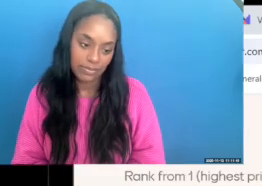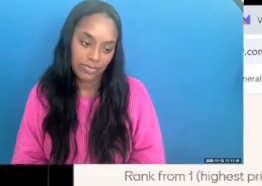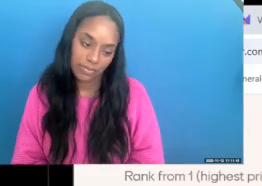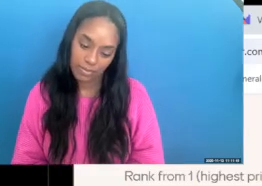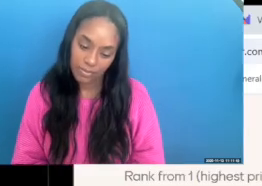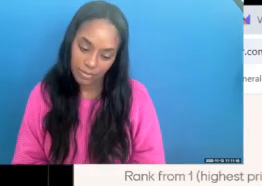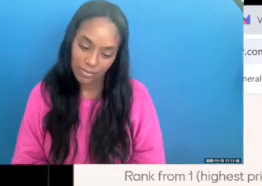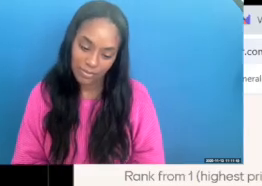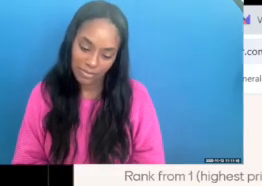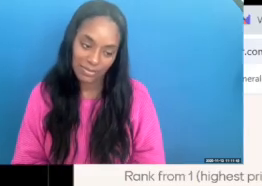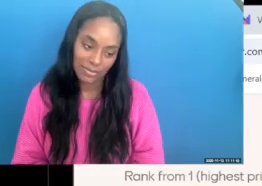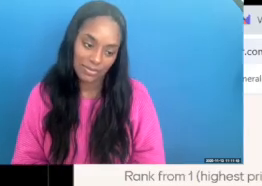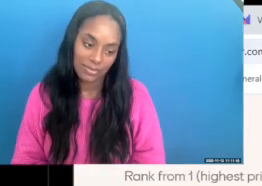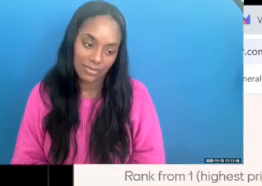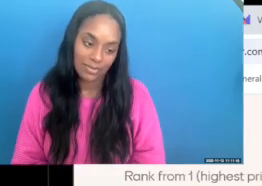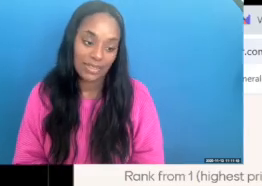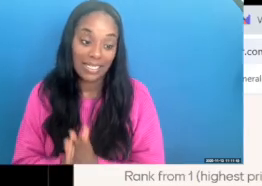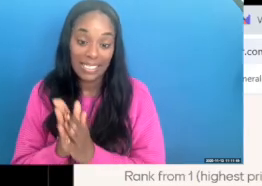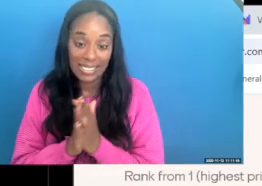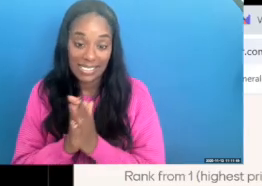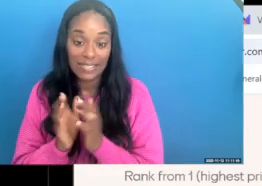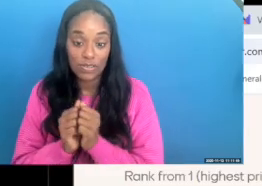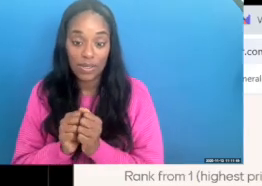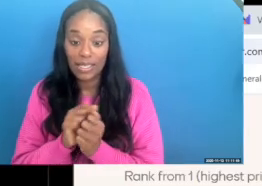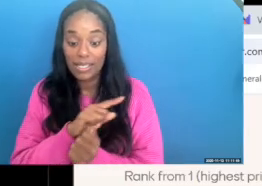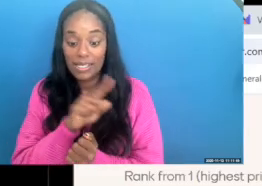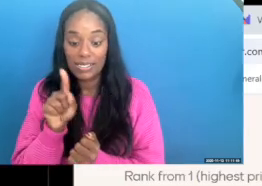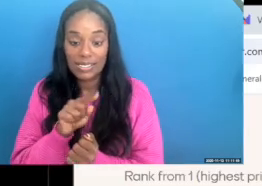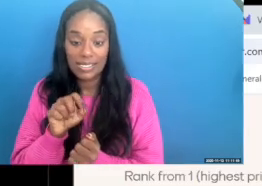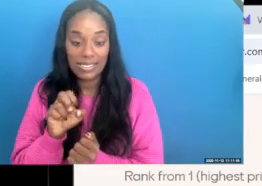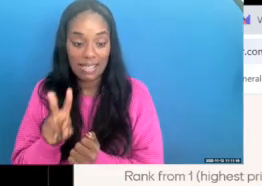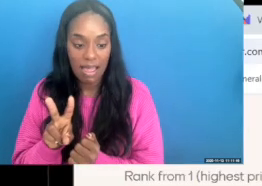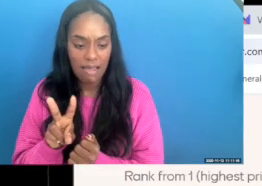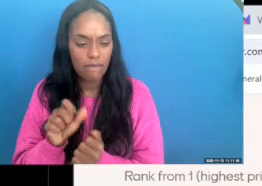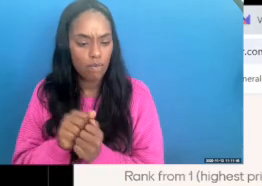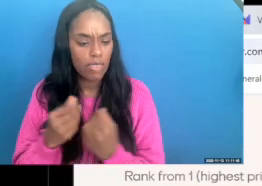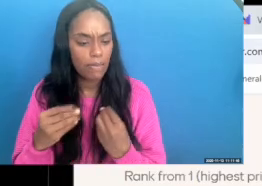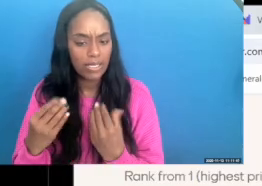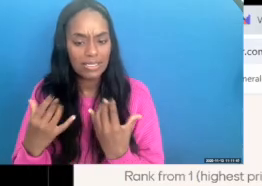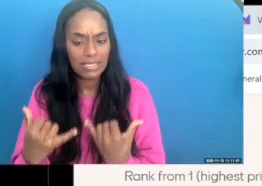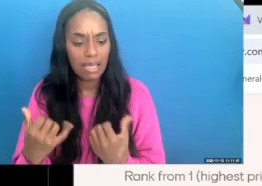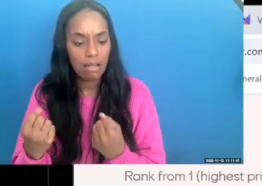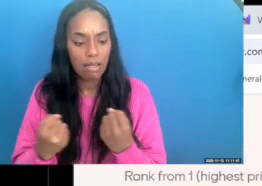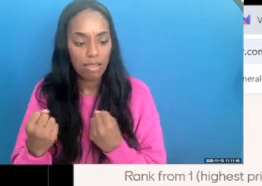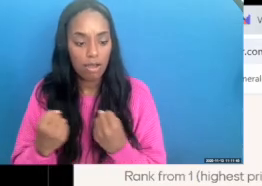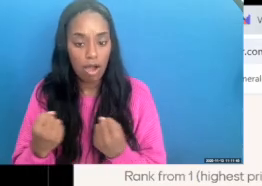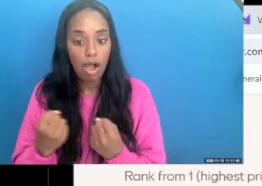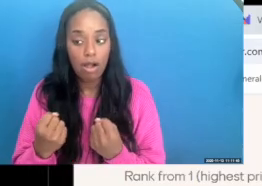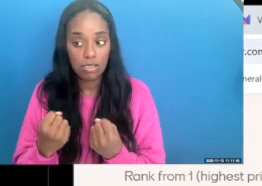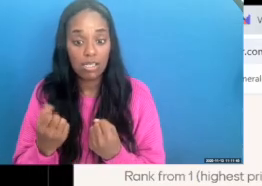fuel available. But when it comes to incentives, ZEVs, I think that where the market is